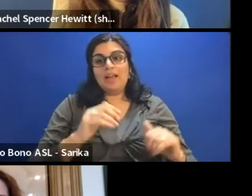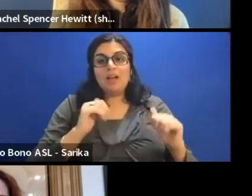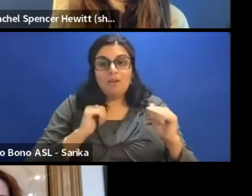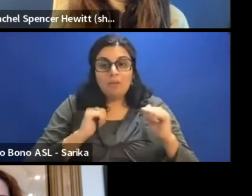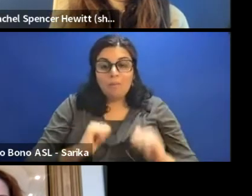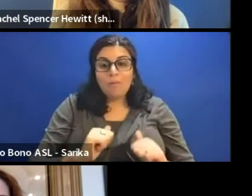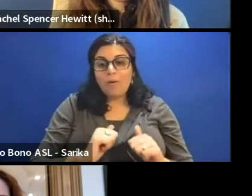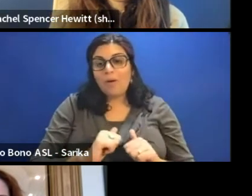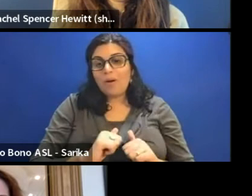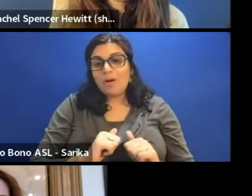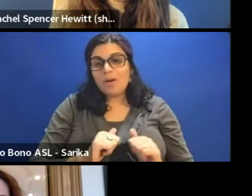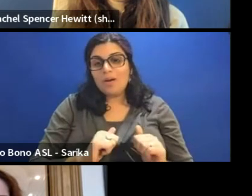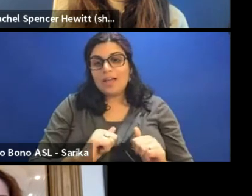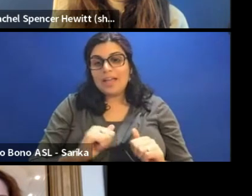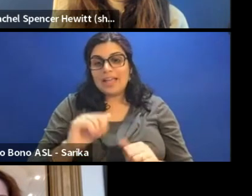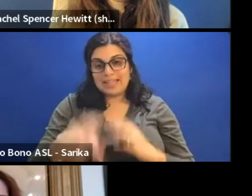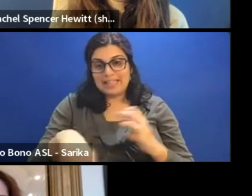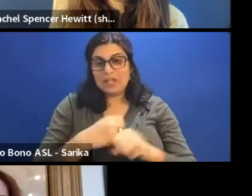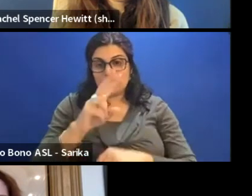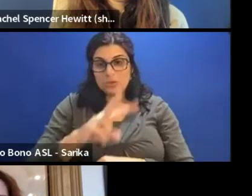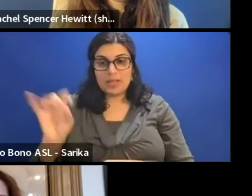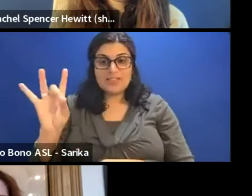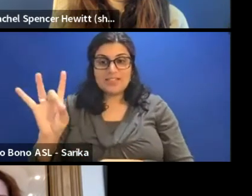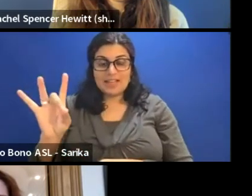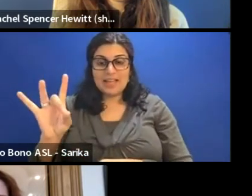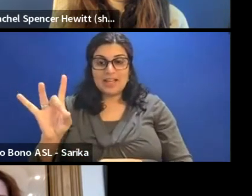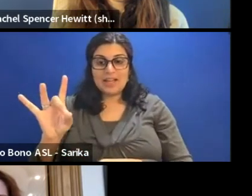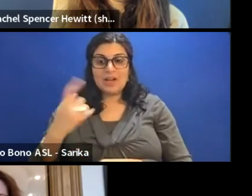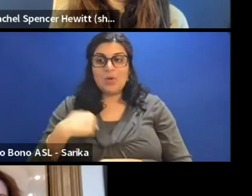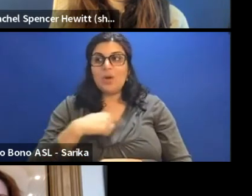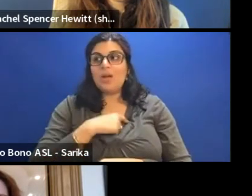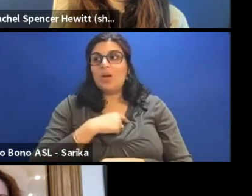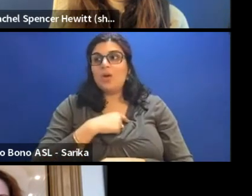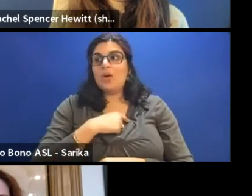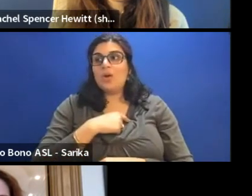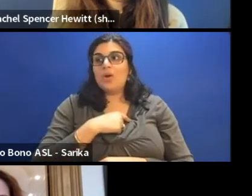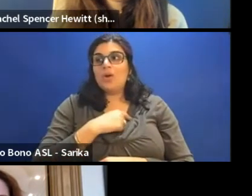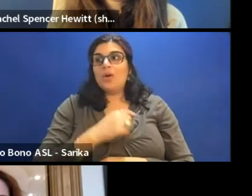2008, we were at